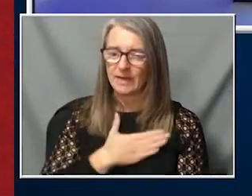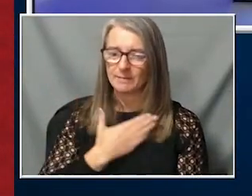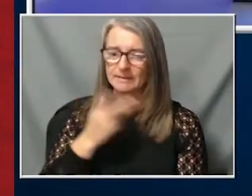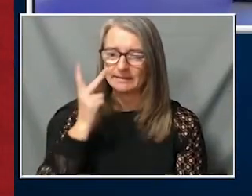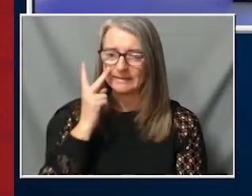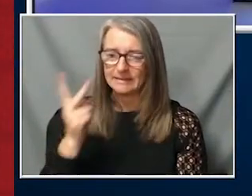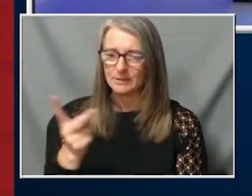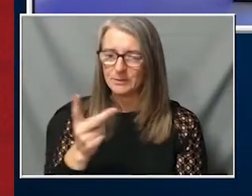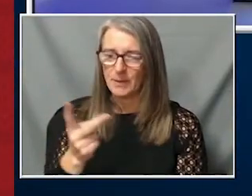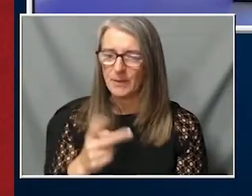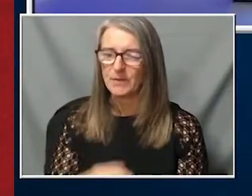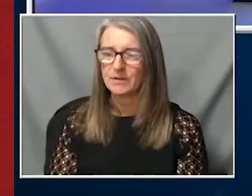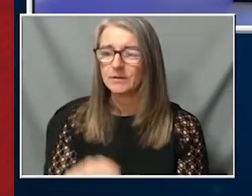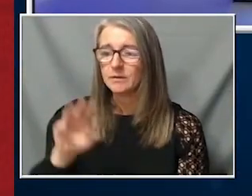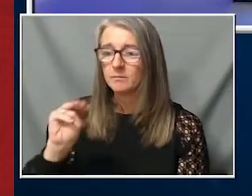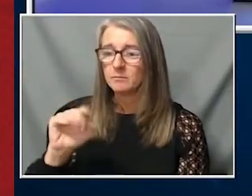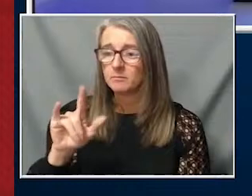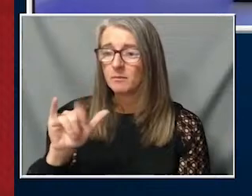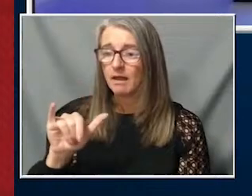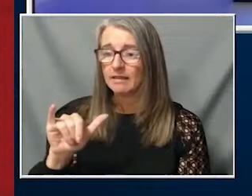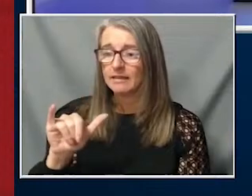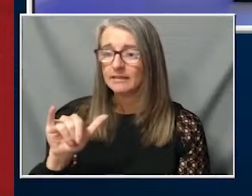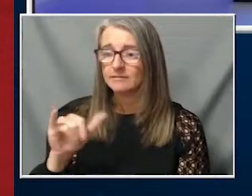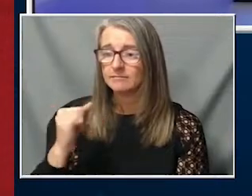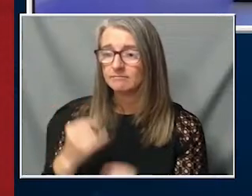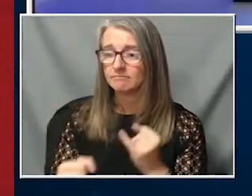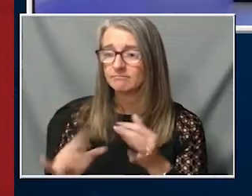you. Molly, your final thoughts today.